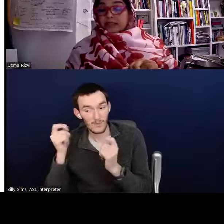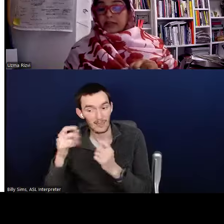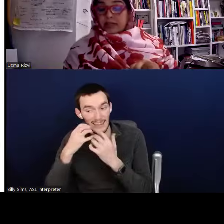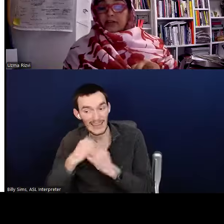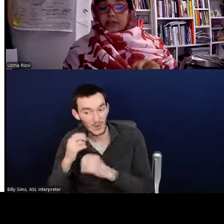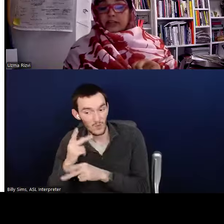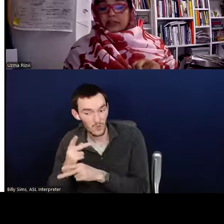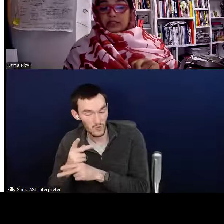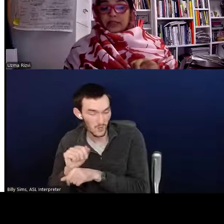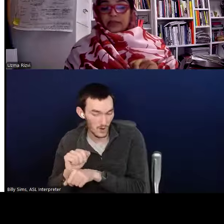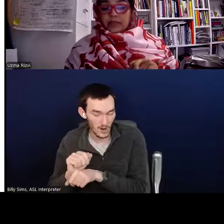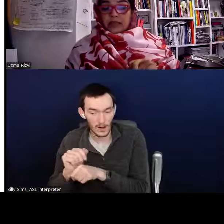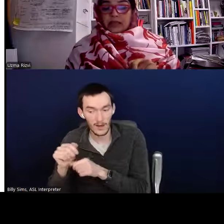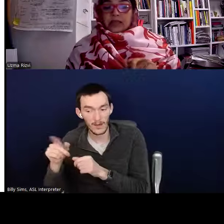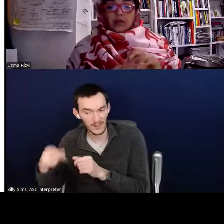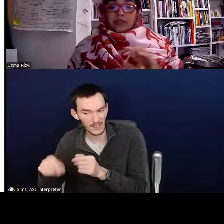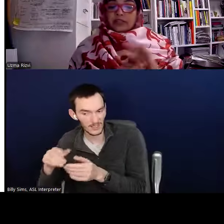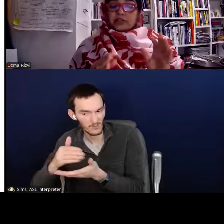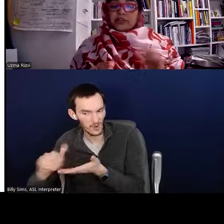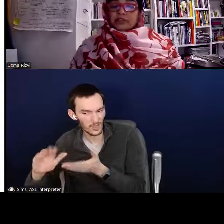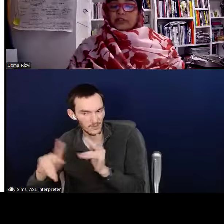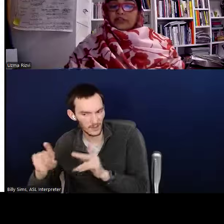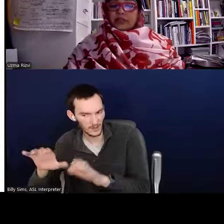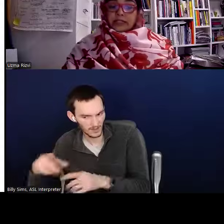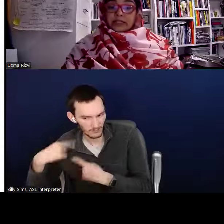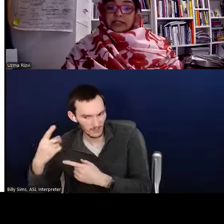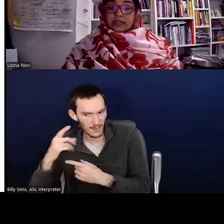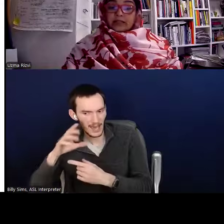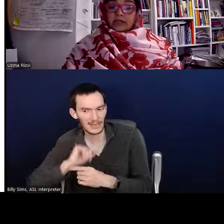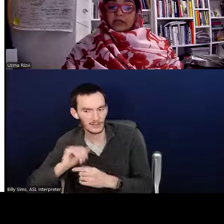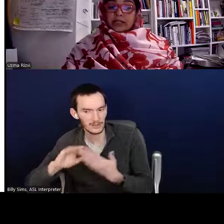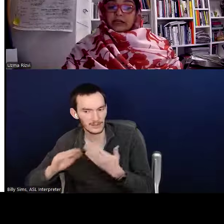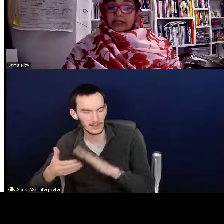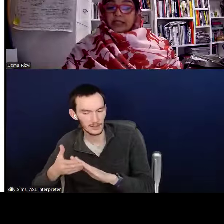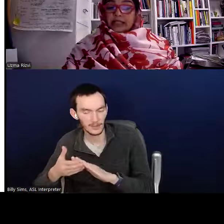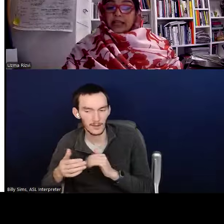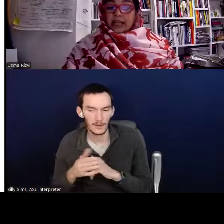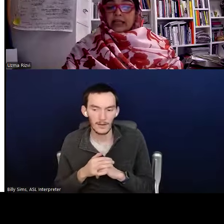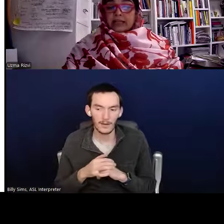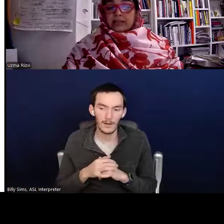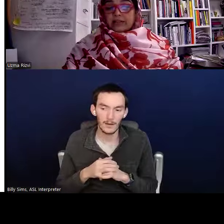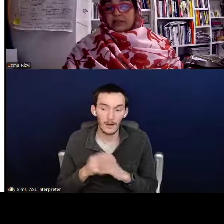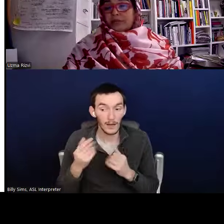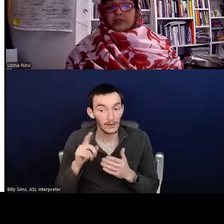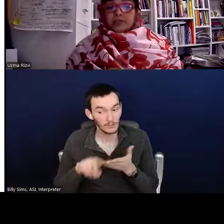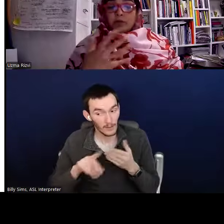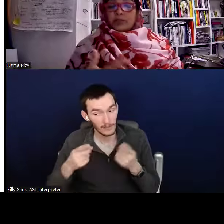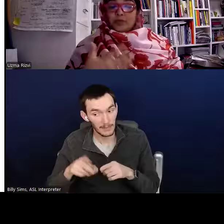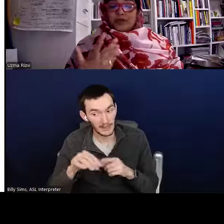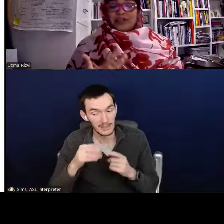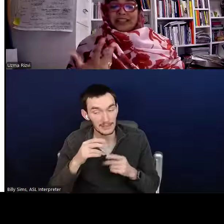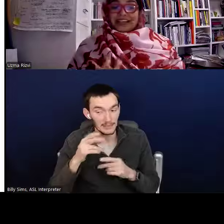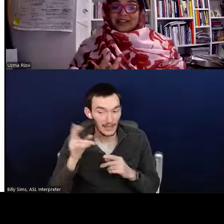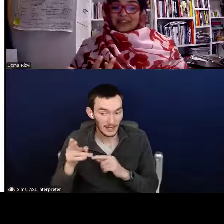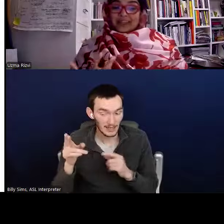done as they cared for an ancient city. Now, over a century of research has been conducted at this World Heritage Site, and yet there seems to be so much